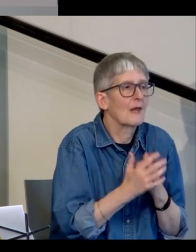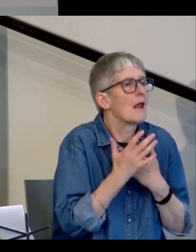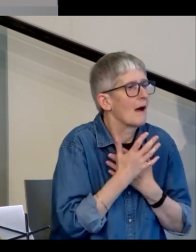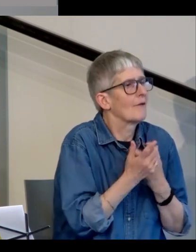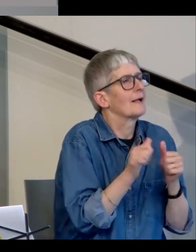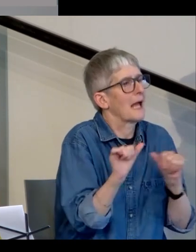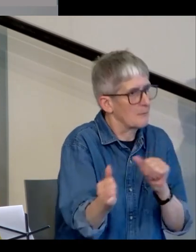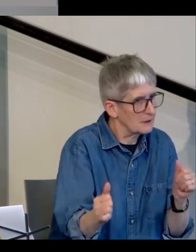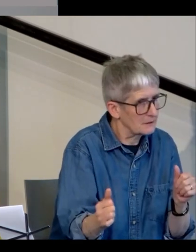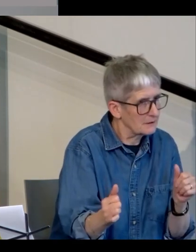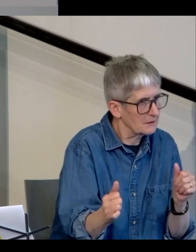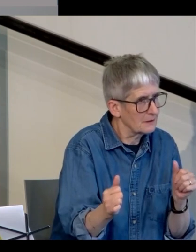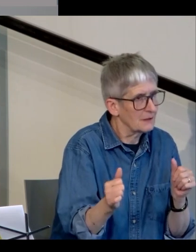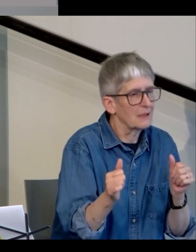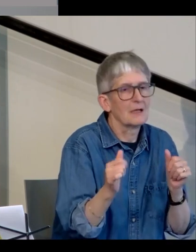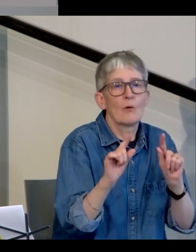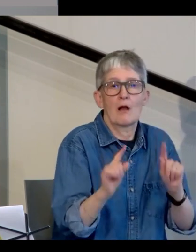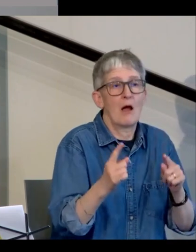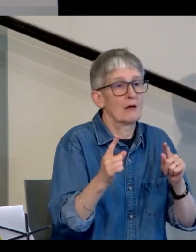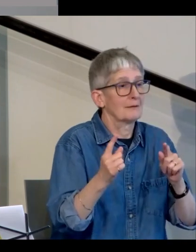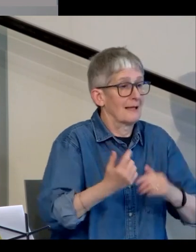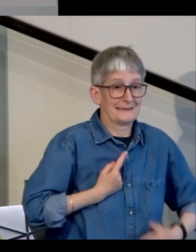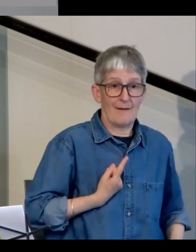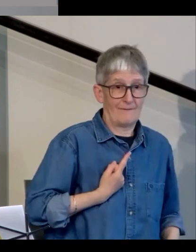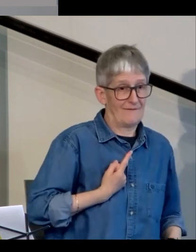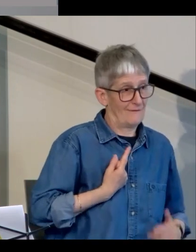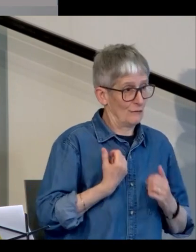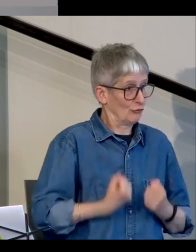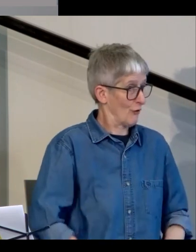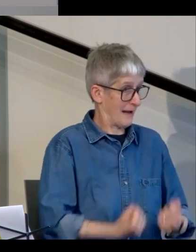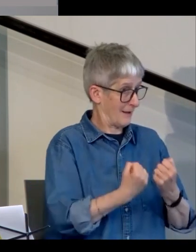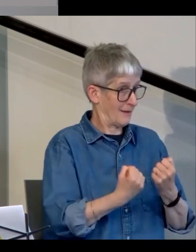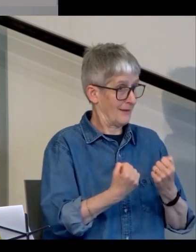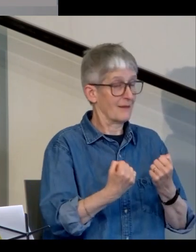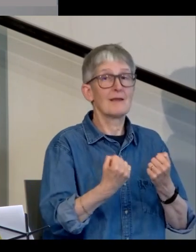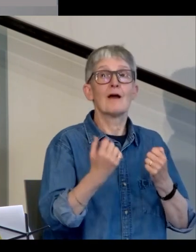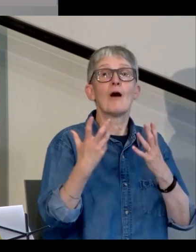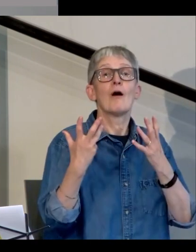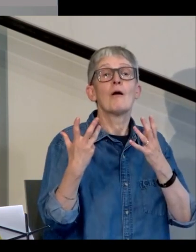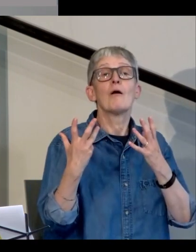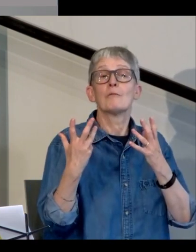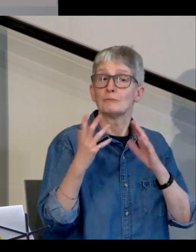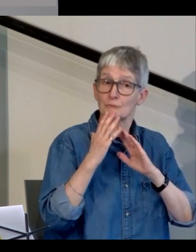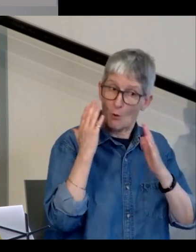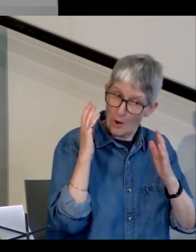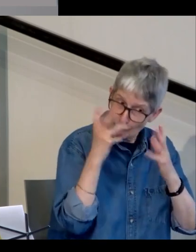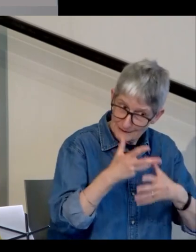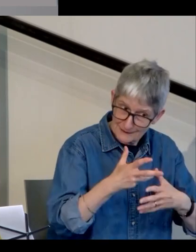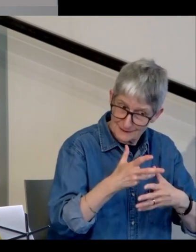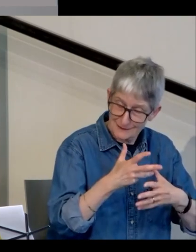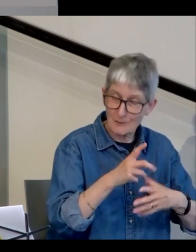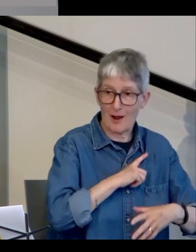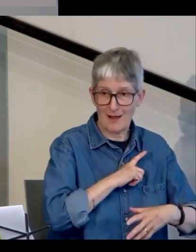neighbors is impossible to fulfill in our own strength. But be of good courage. Take